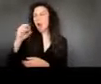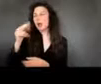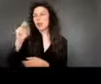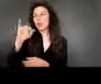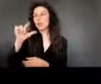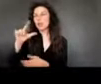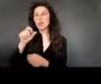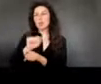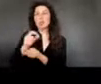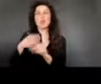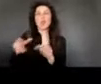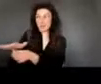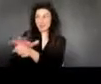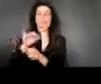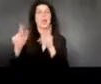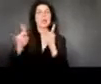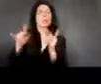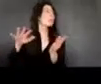limited